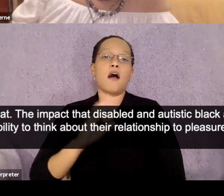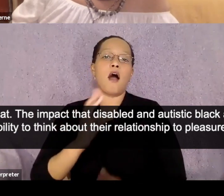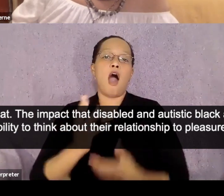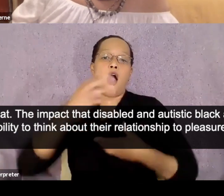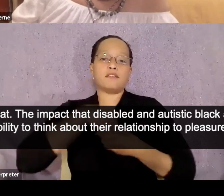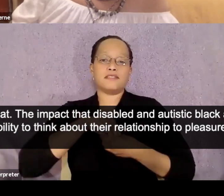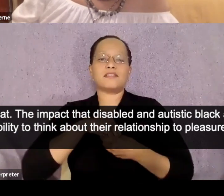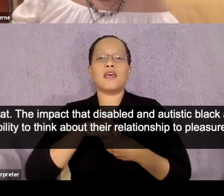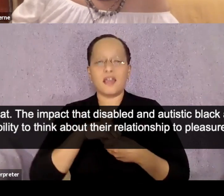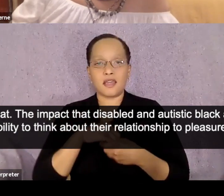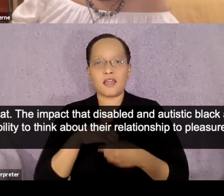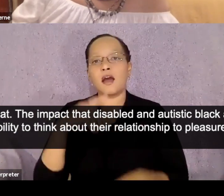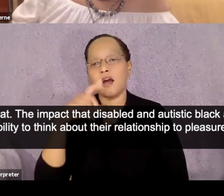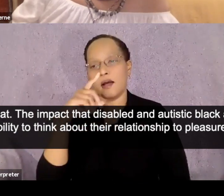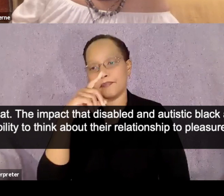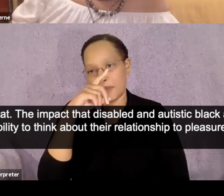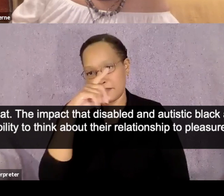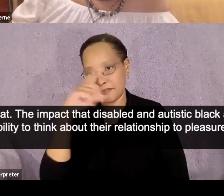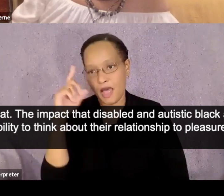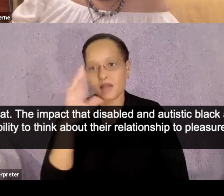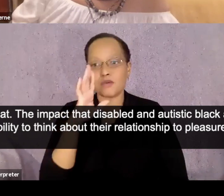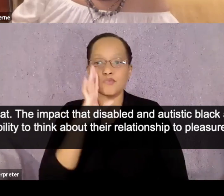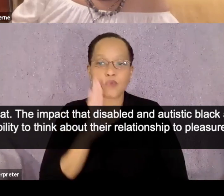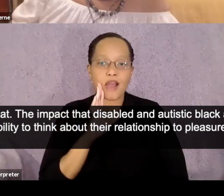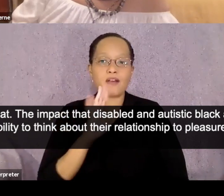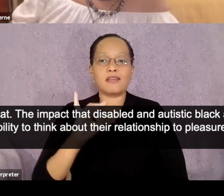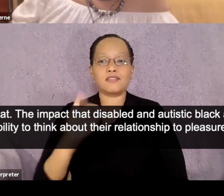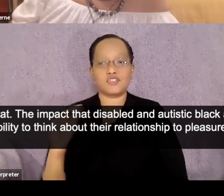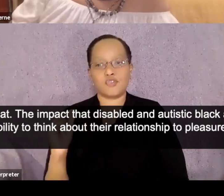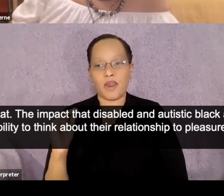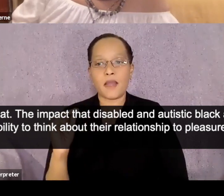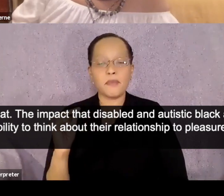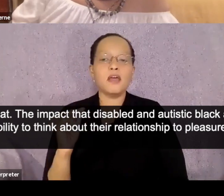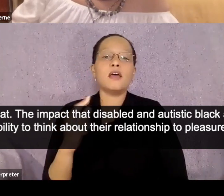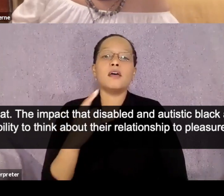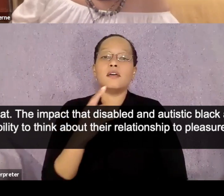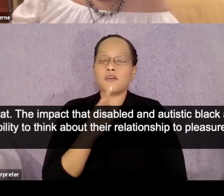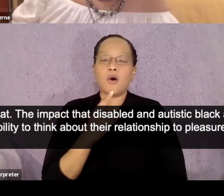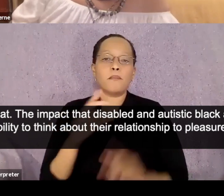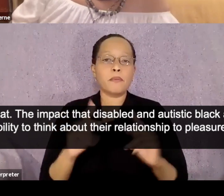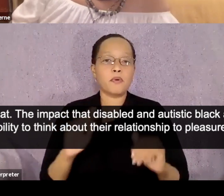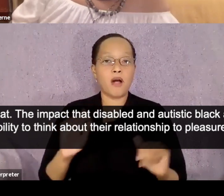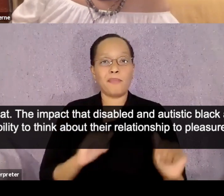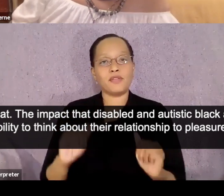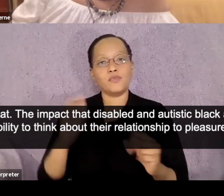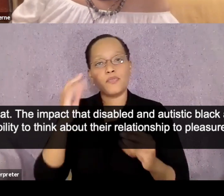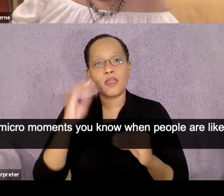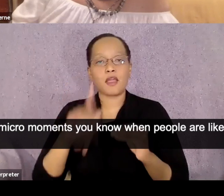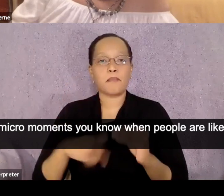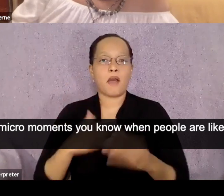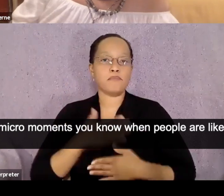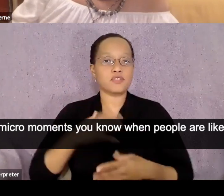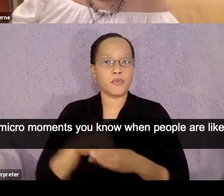has had on people's skill levels, self-love, ability to think about their relationship to pleasure in their bodies.